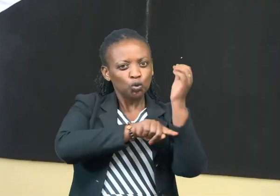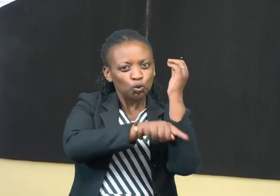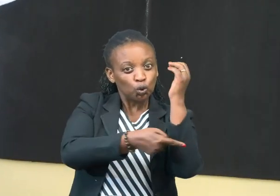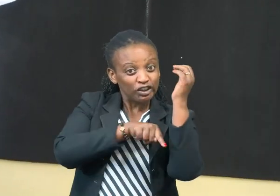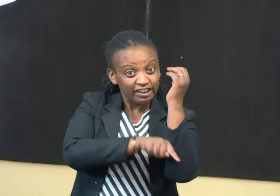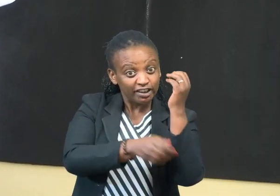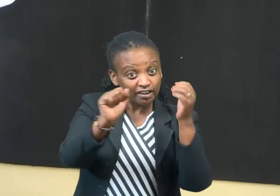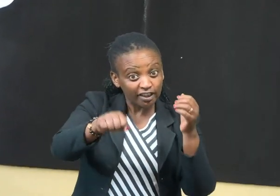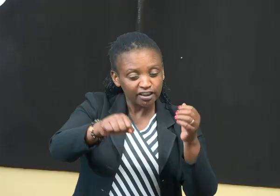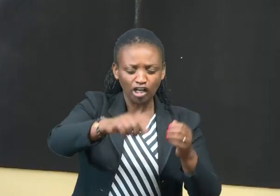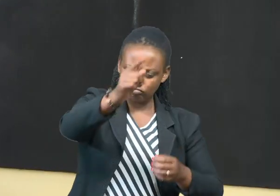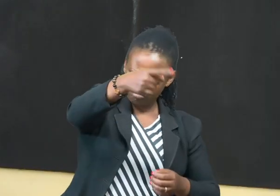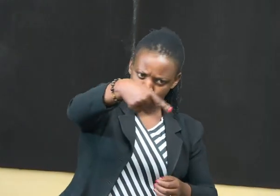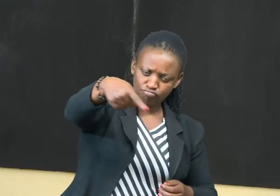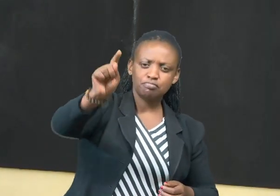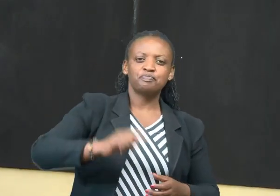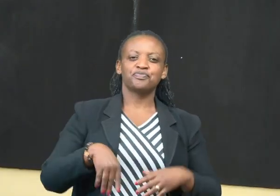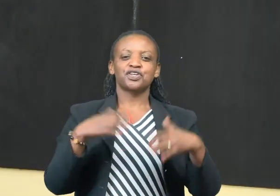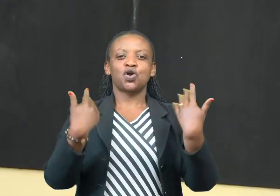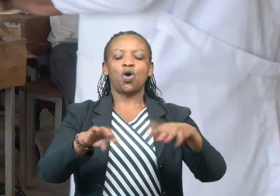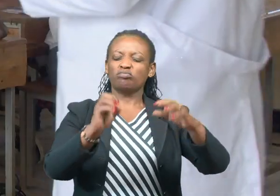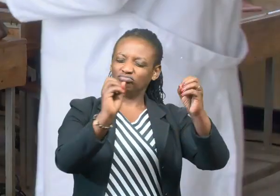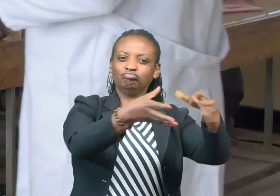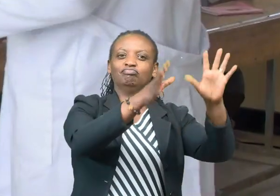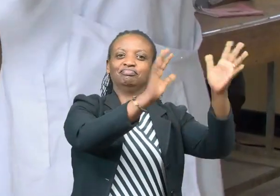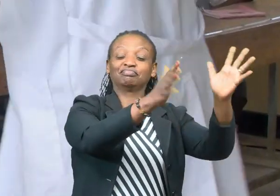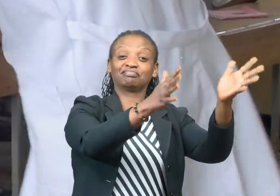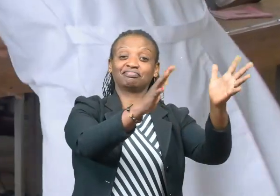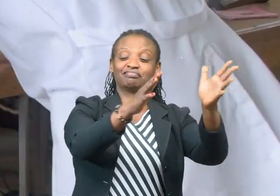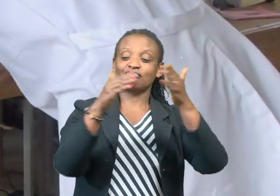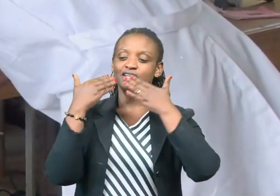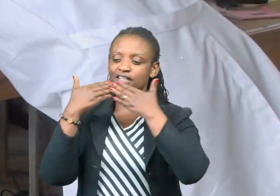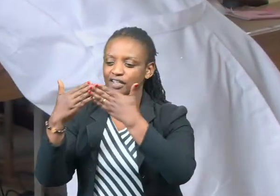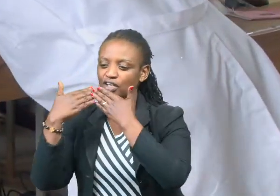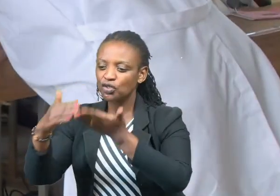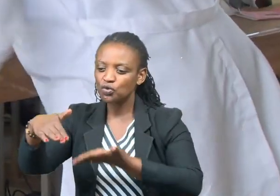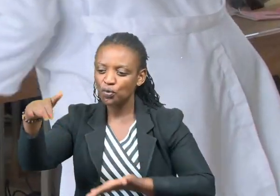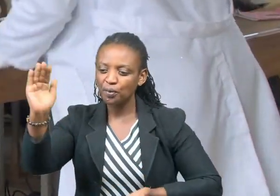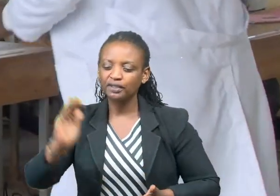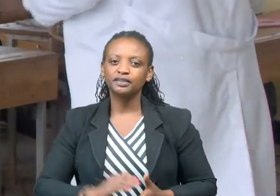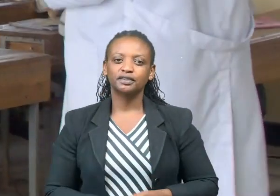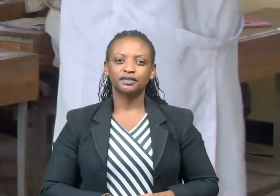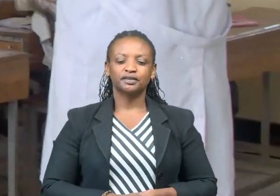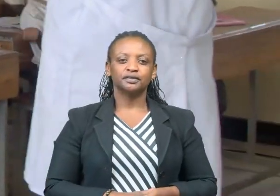correct? These are roots? Yes. Wow, clap hands for her. Thank you so much.